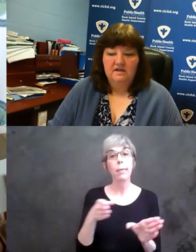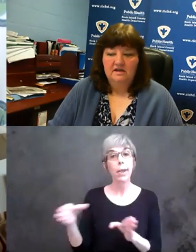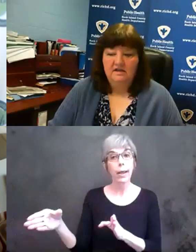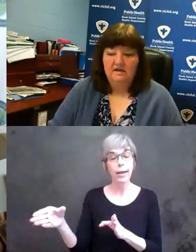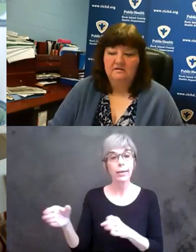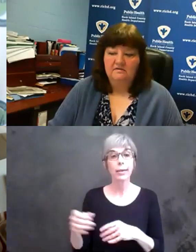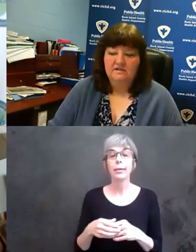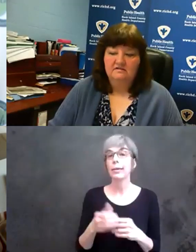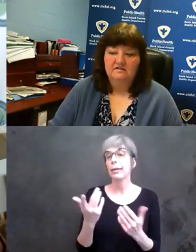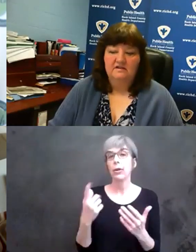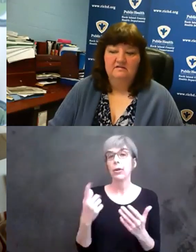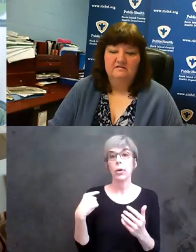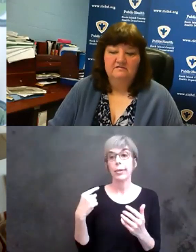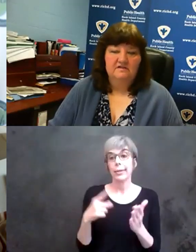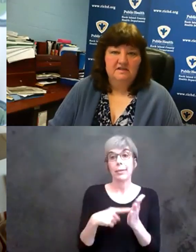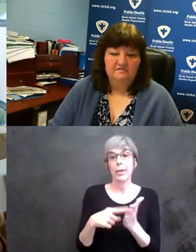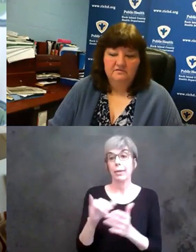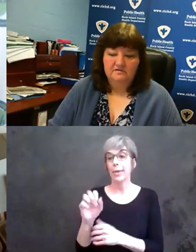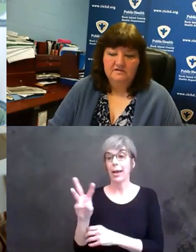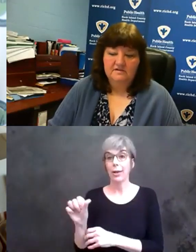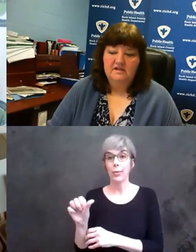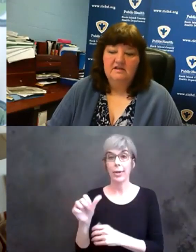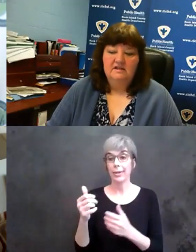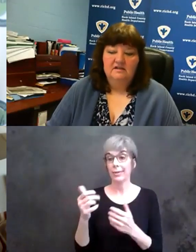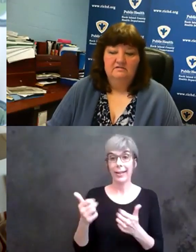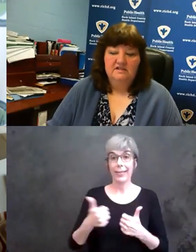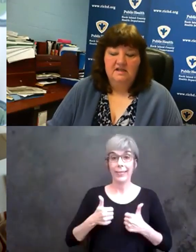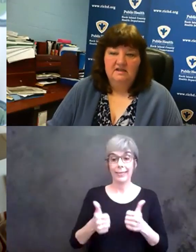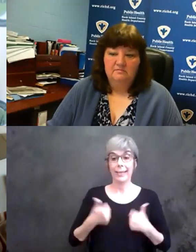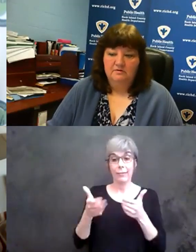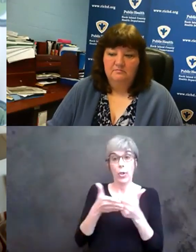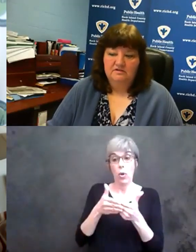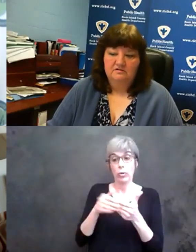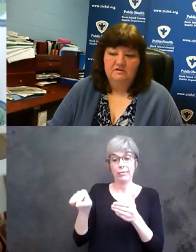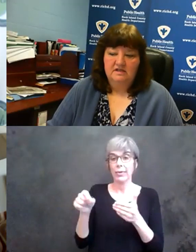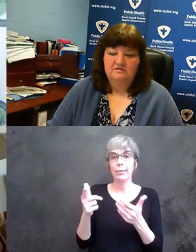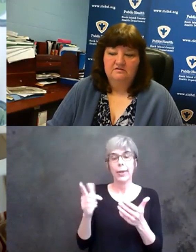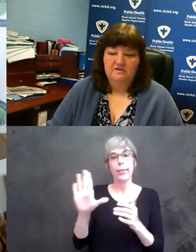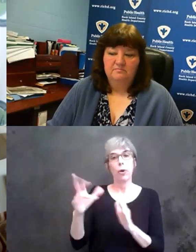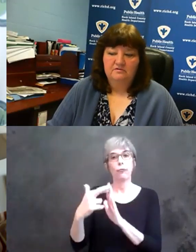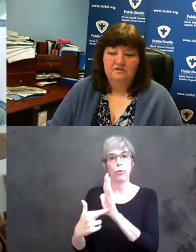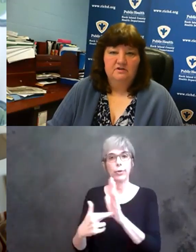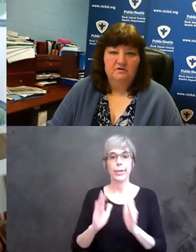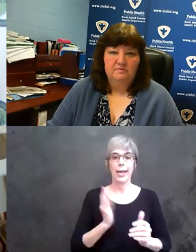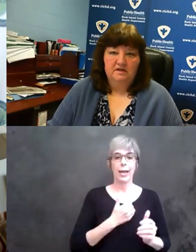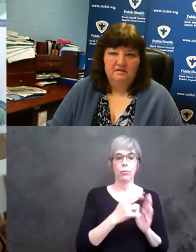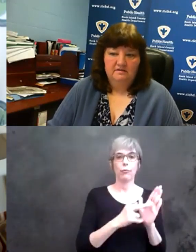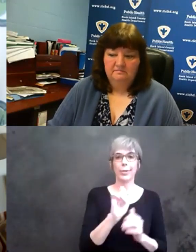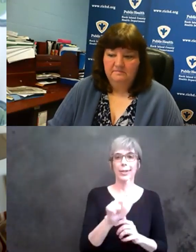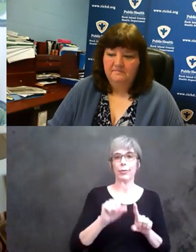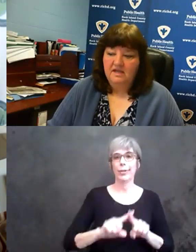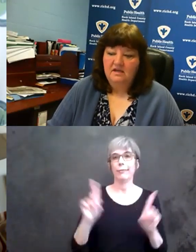miles away, Iowans are living under a different set of rules. Illinois is taking a more measured, data-driven approach to